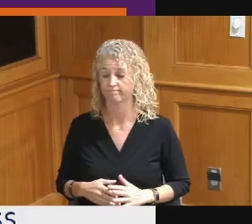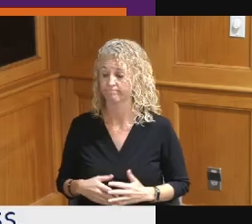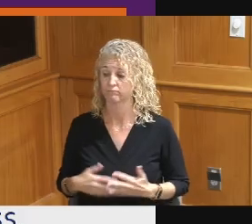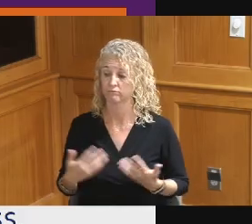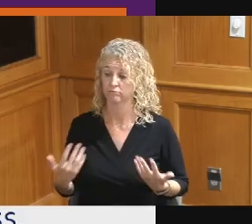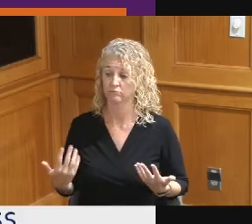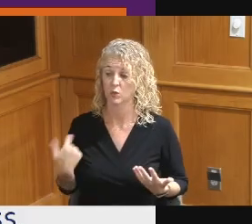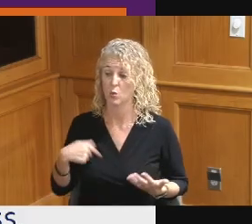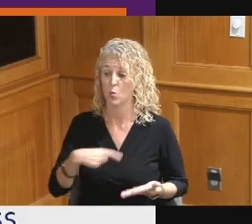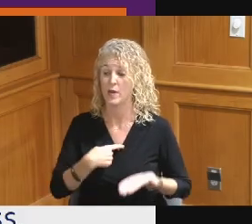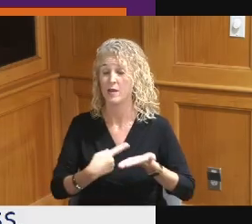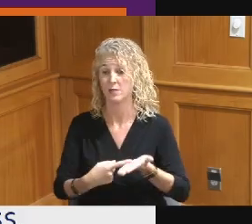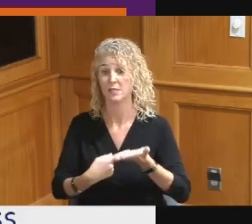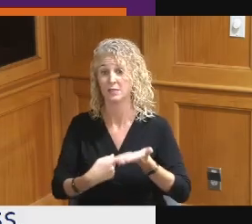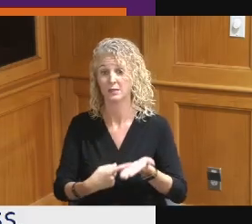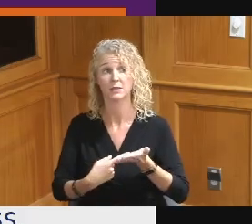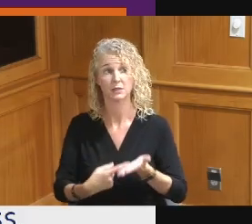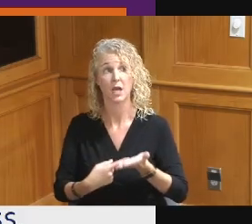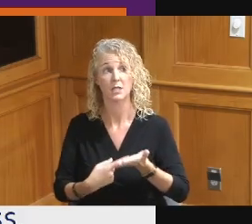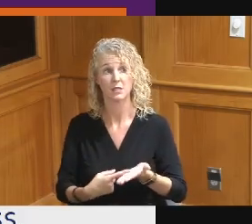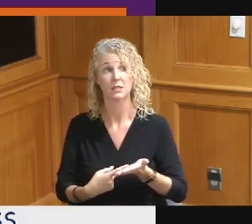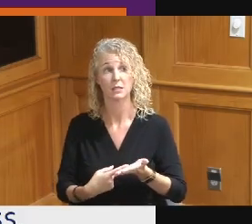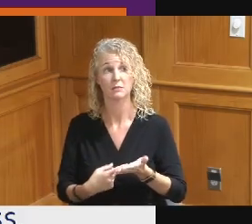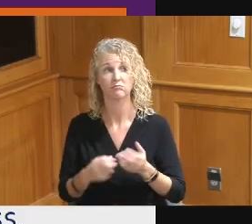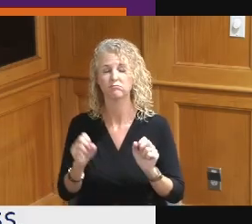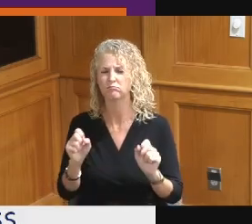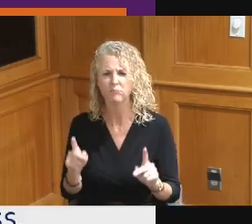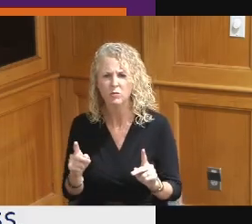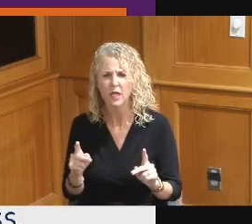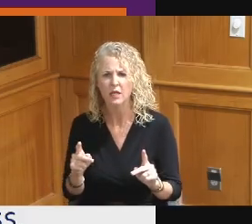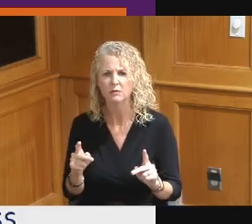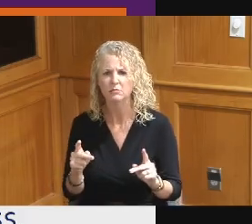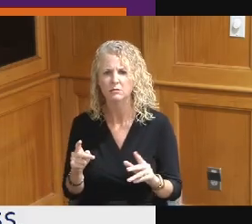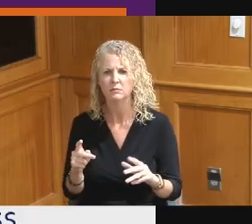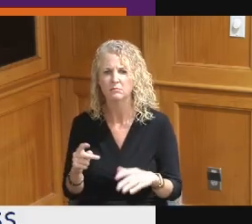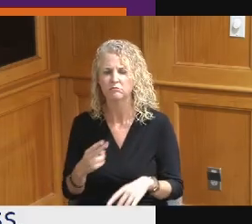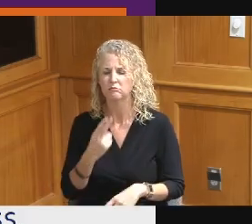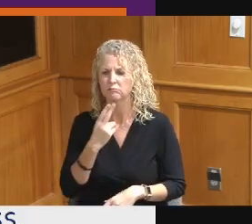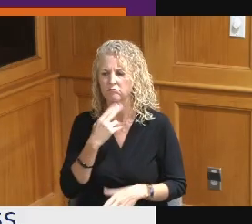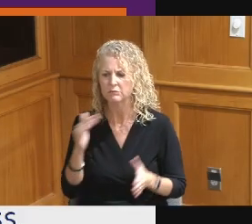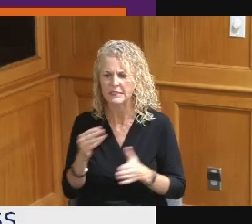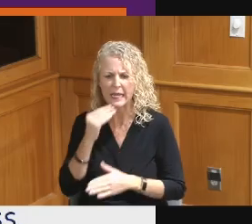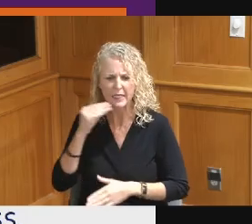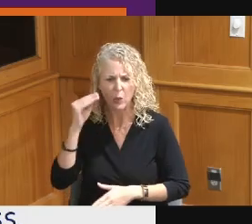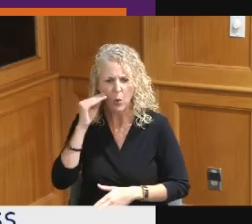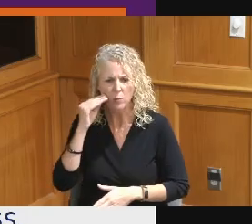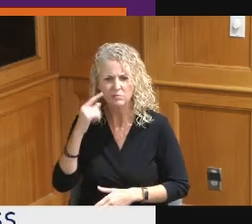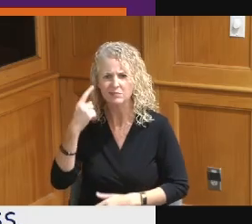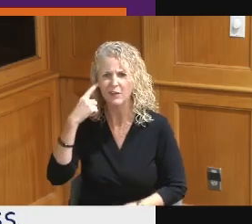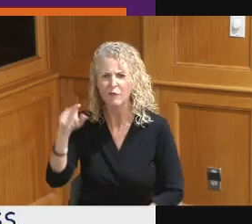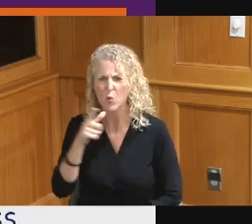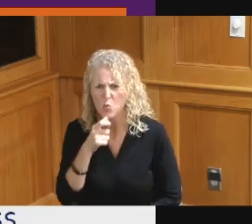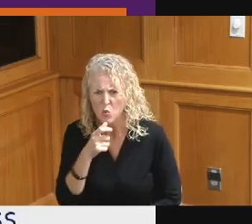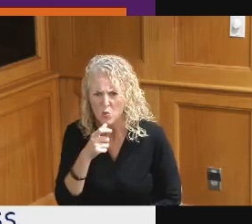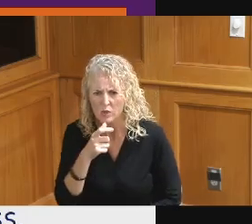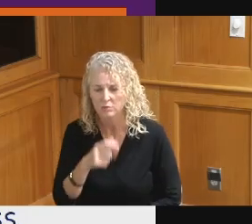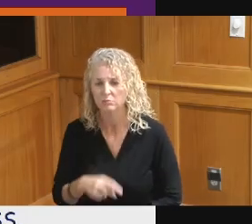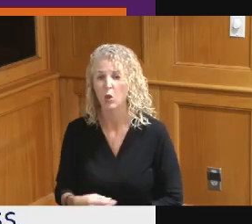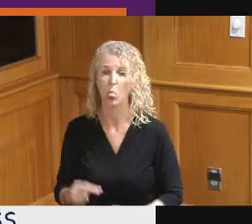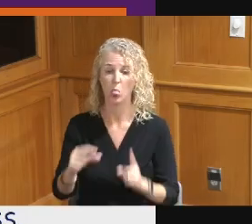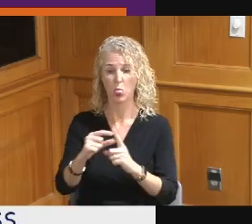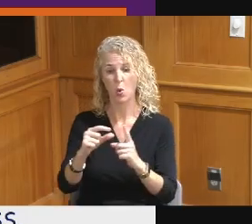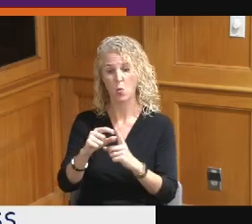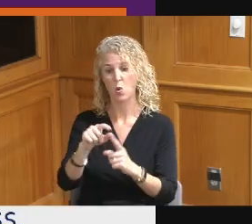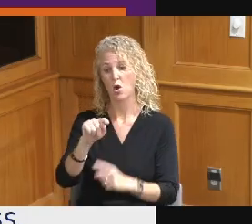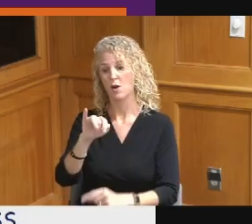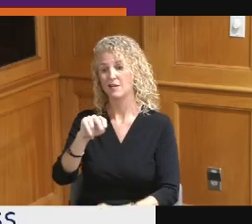One of the things we talked about at the beginning of this too was, what do we want to focus on with regards to tiny homes? Because that's an important element of this. You could say the word tiny homes and just